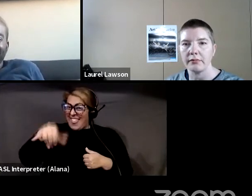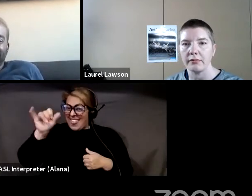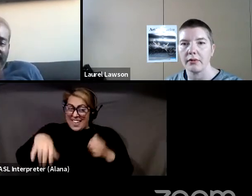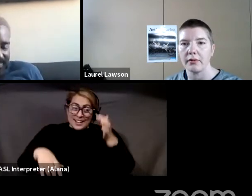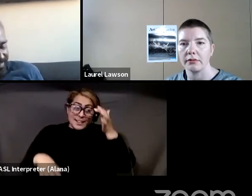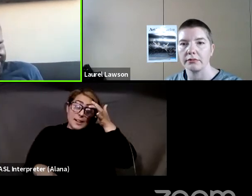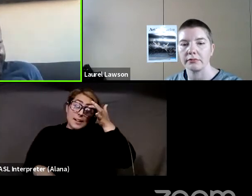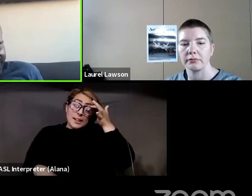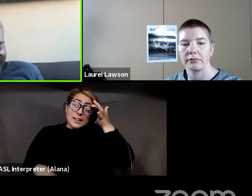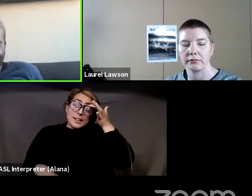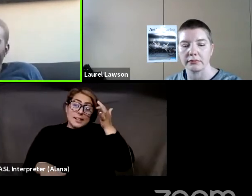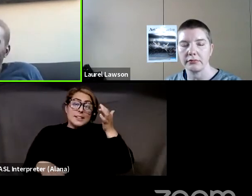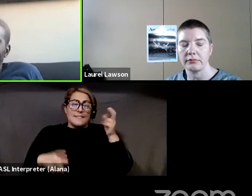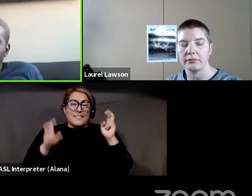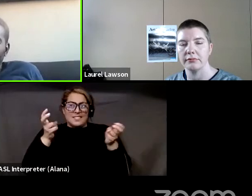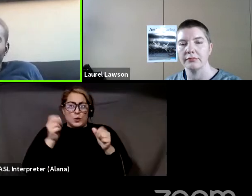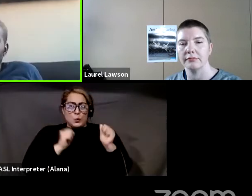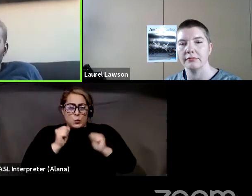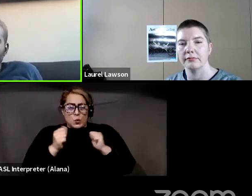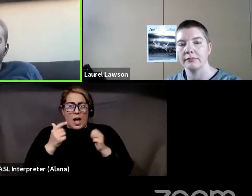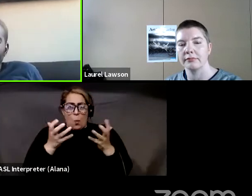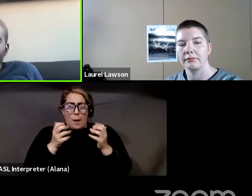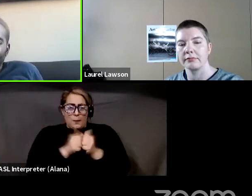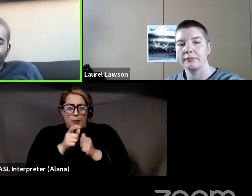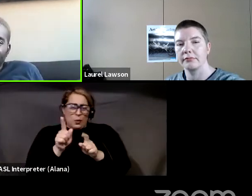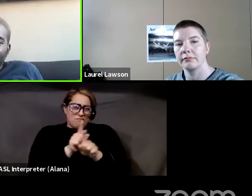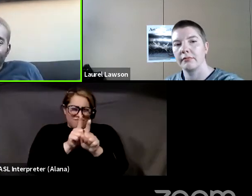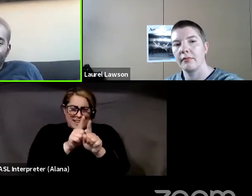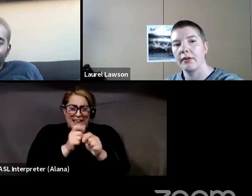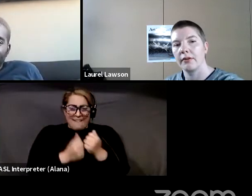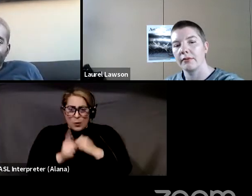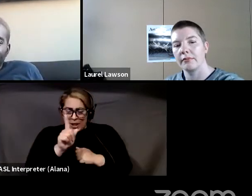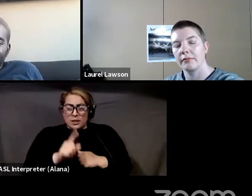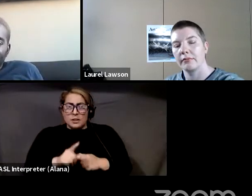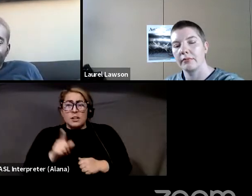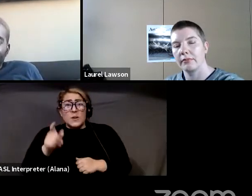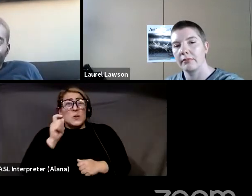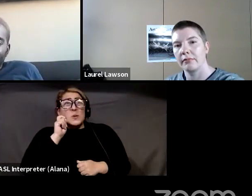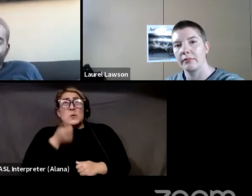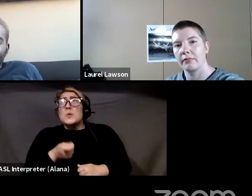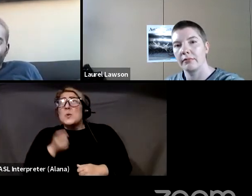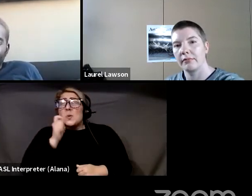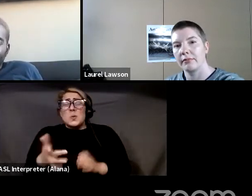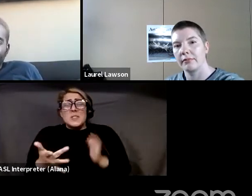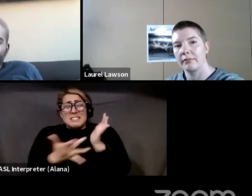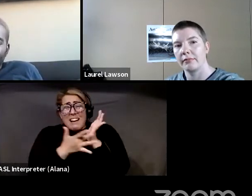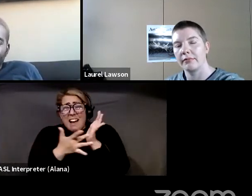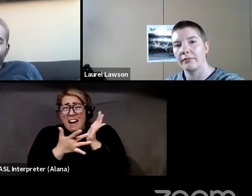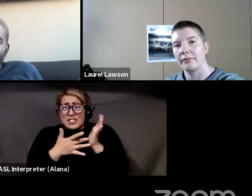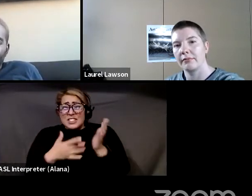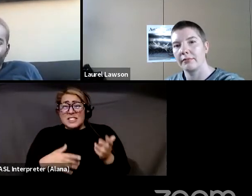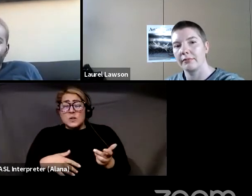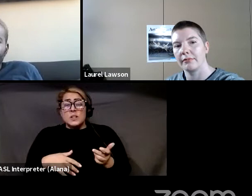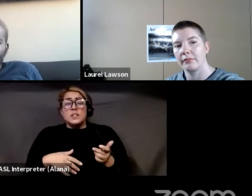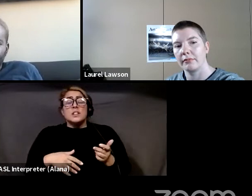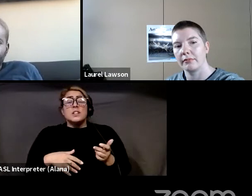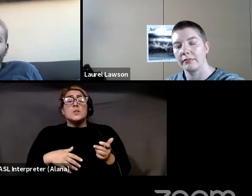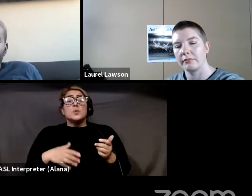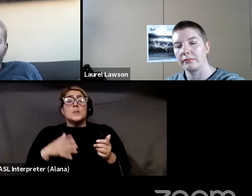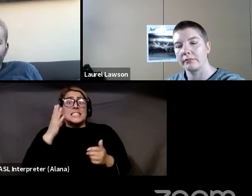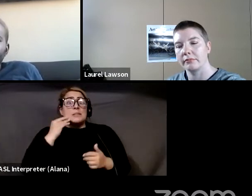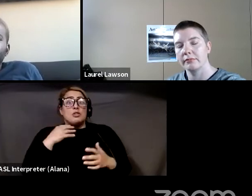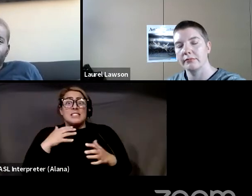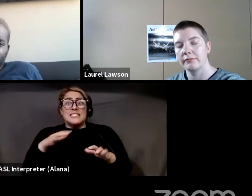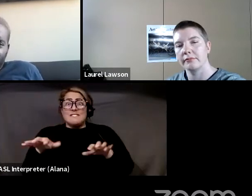unique. Yeah. Super cool technology to be able to like experience